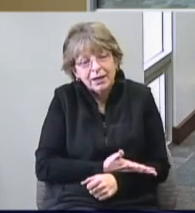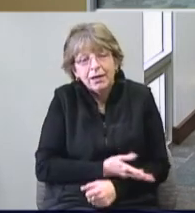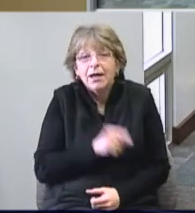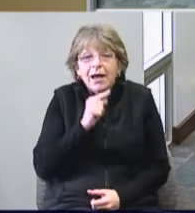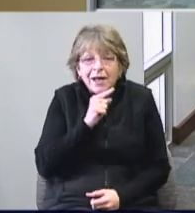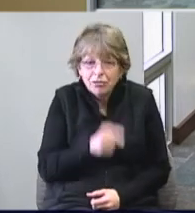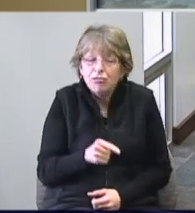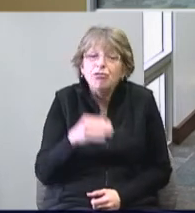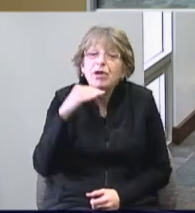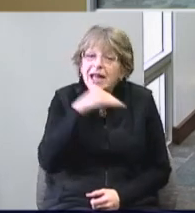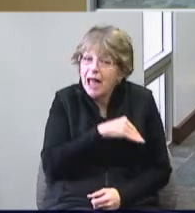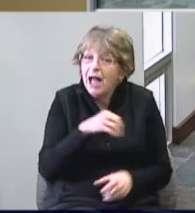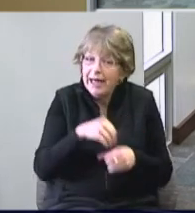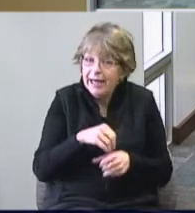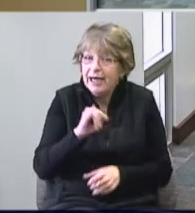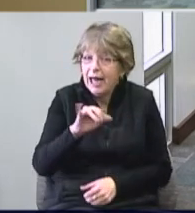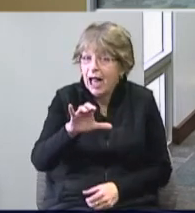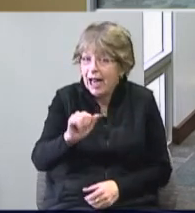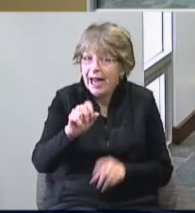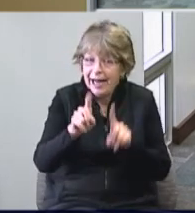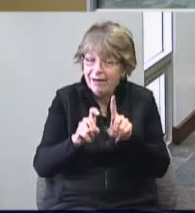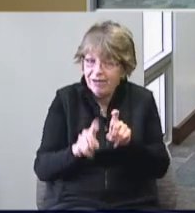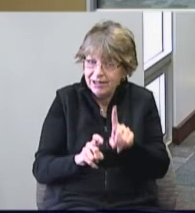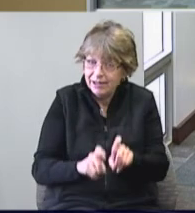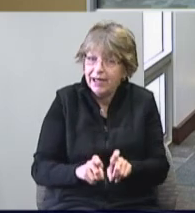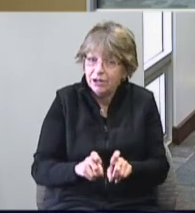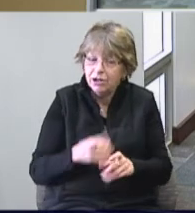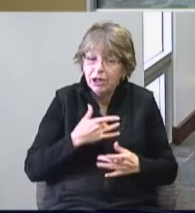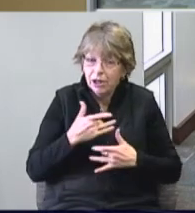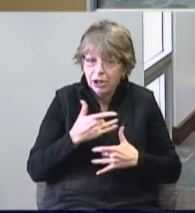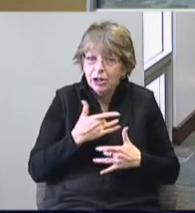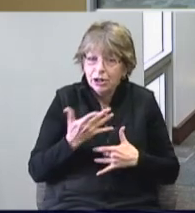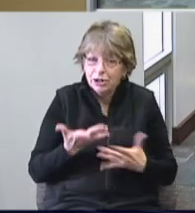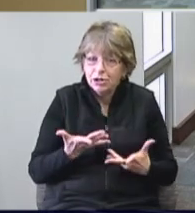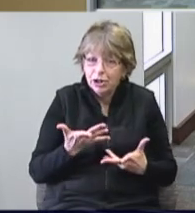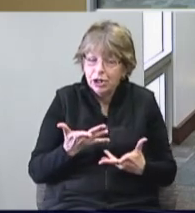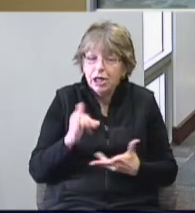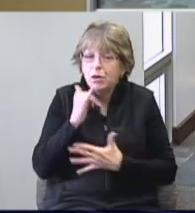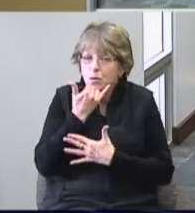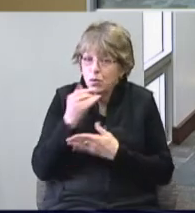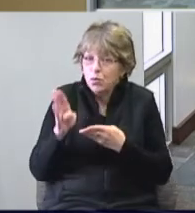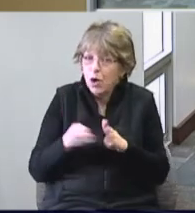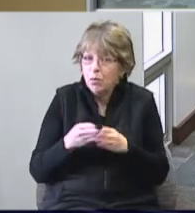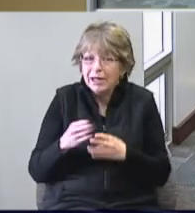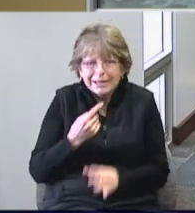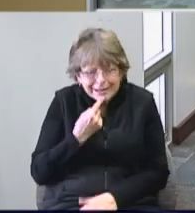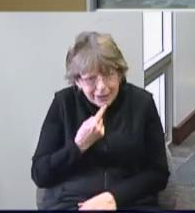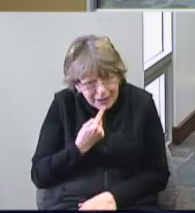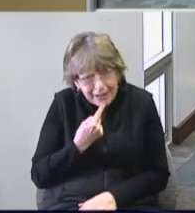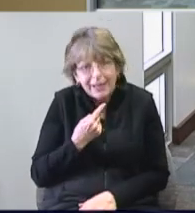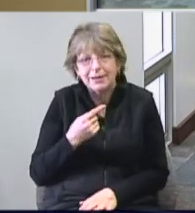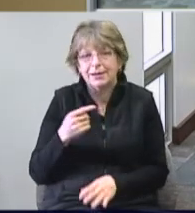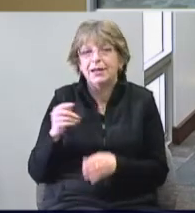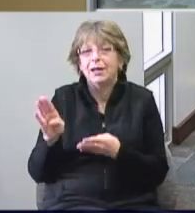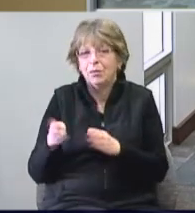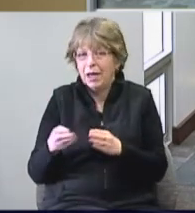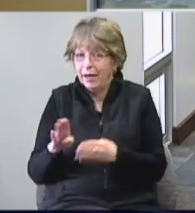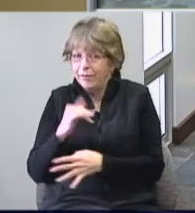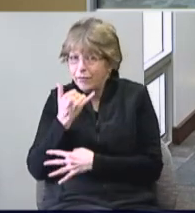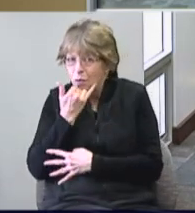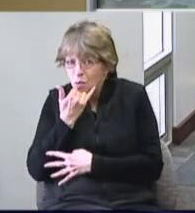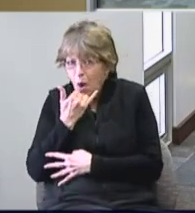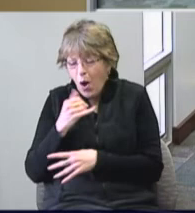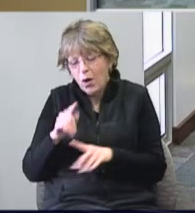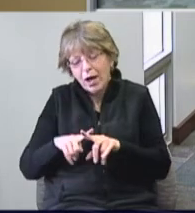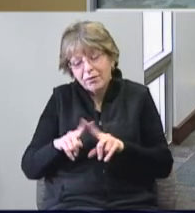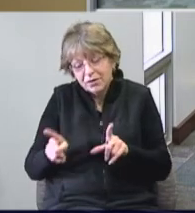an internal investigation concerning the misconduct, serious misconduct of another officers,